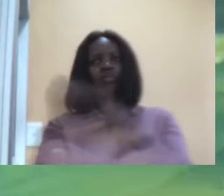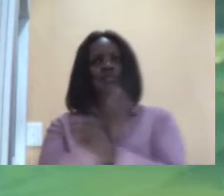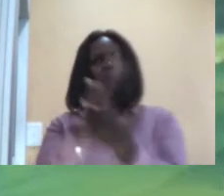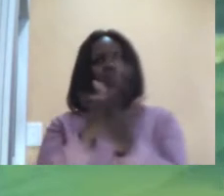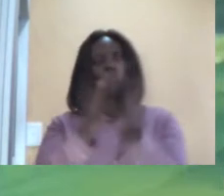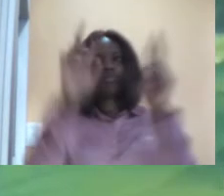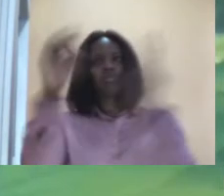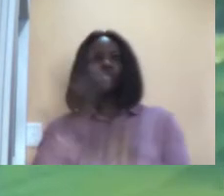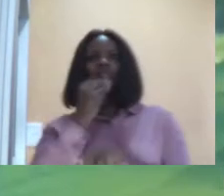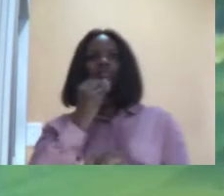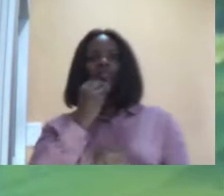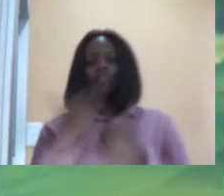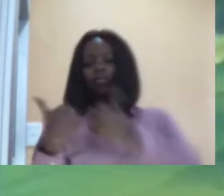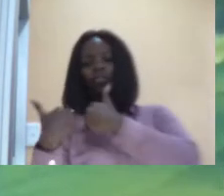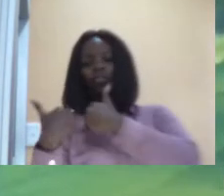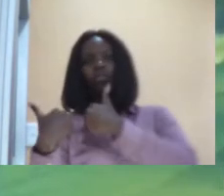security